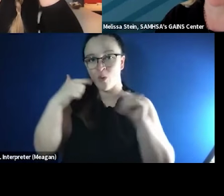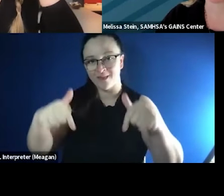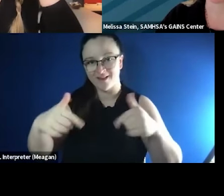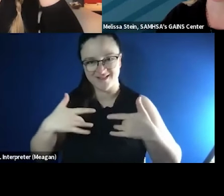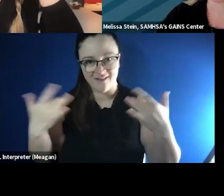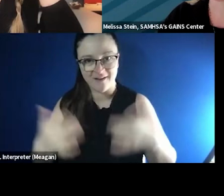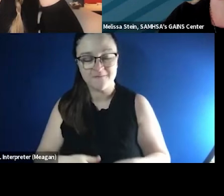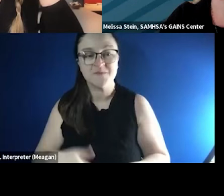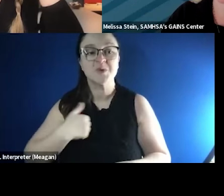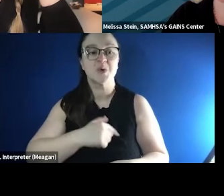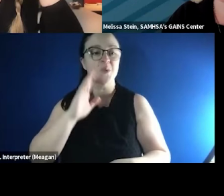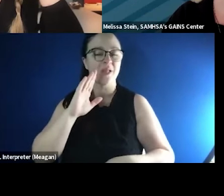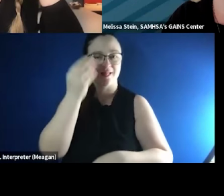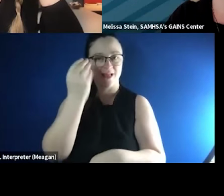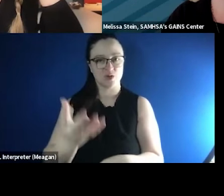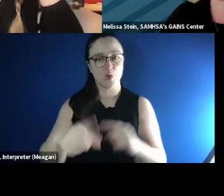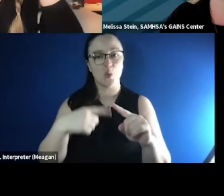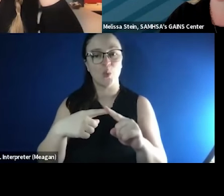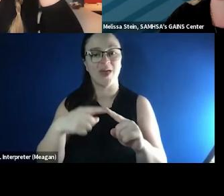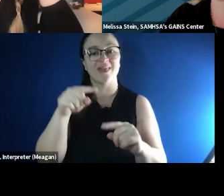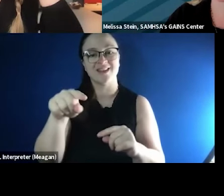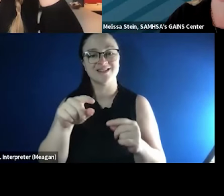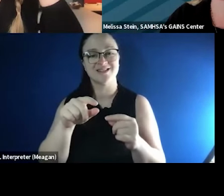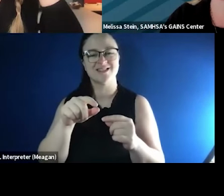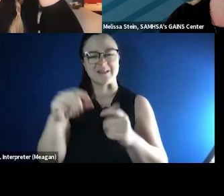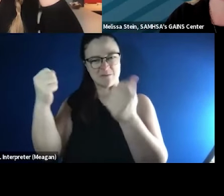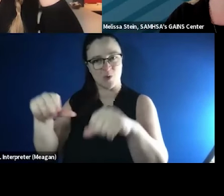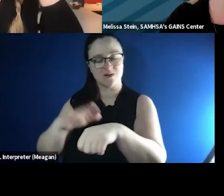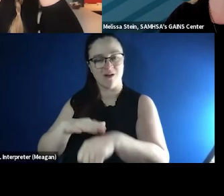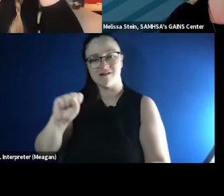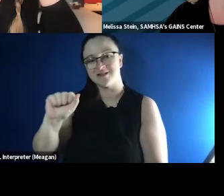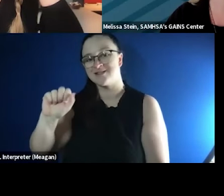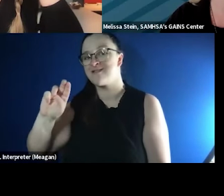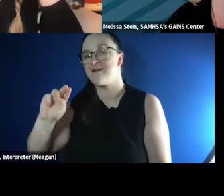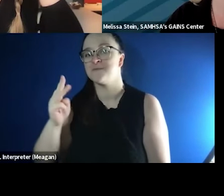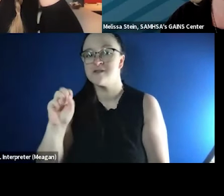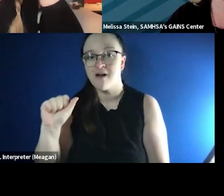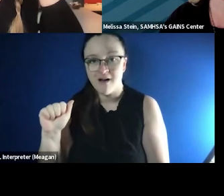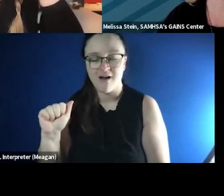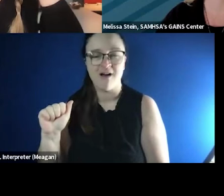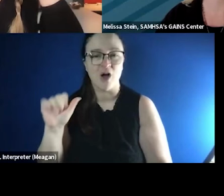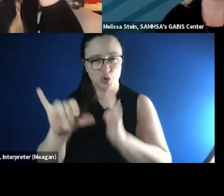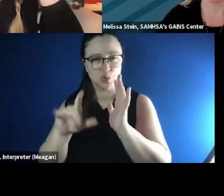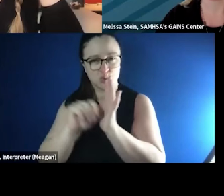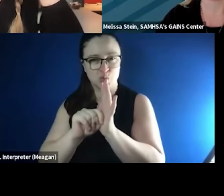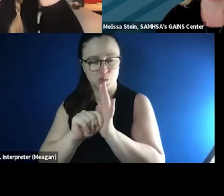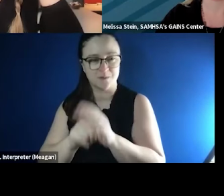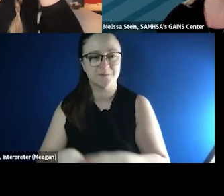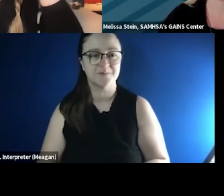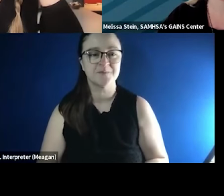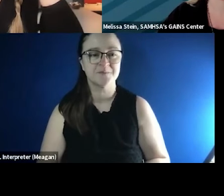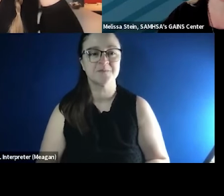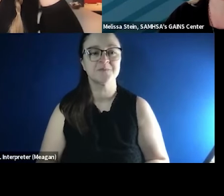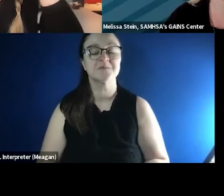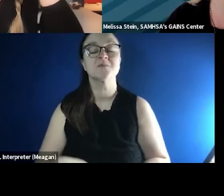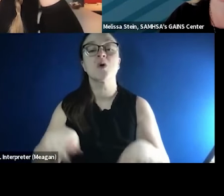also notify you when the recording of this webinar is posted to SAMHSA's YouTube channel. And a certificate of